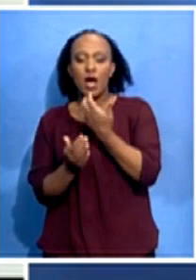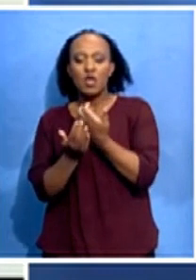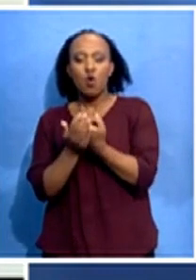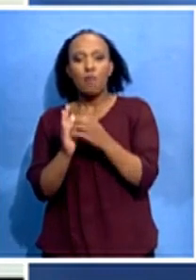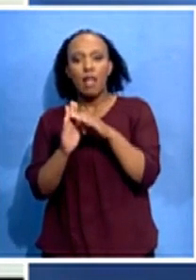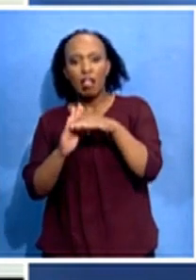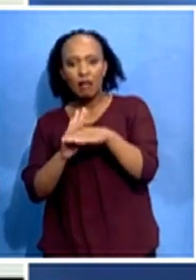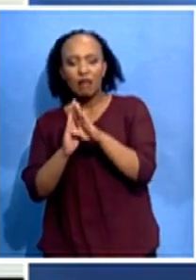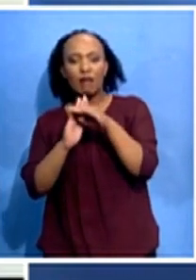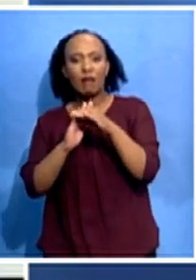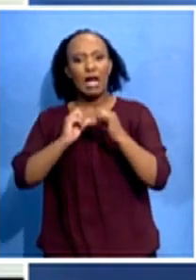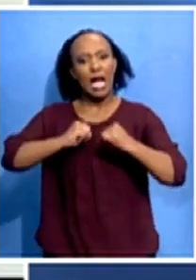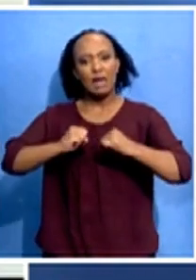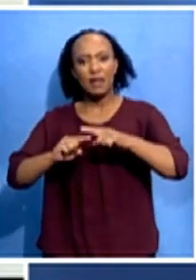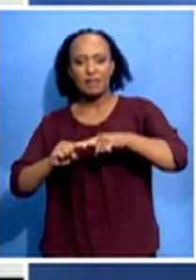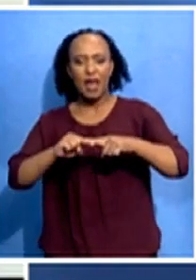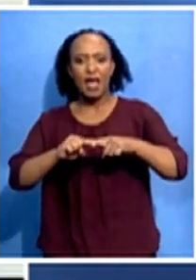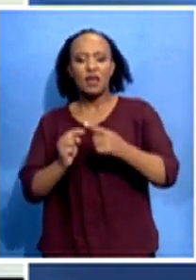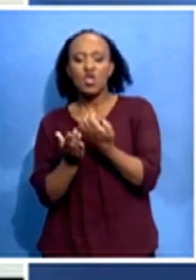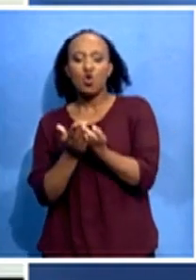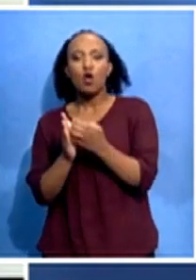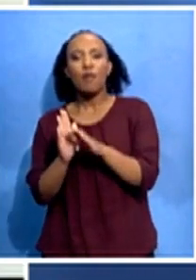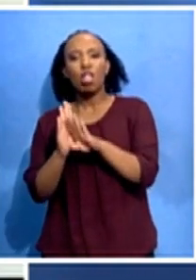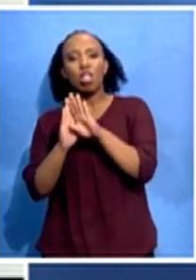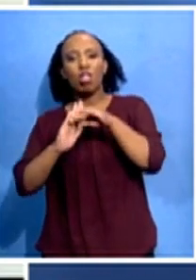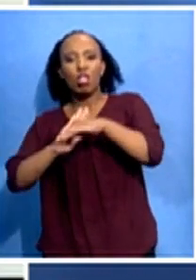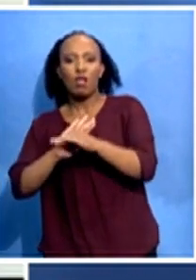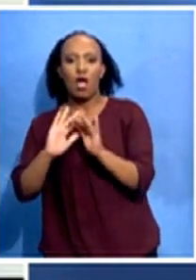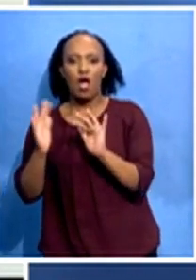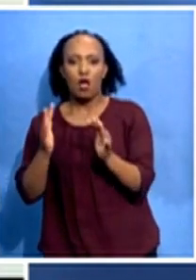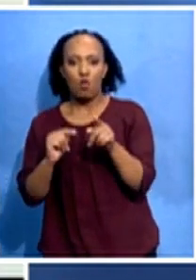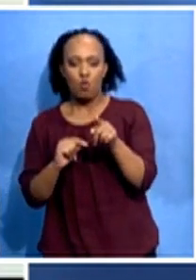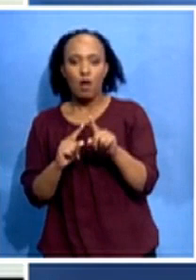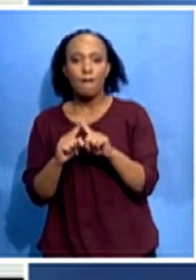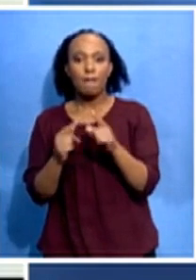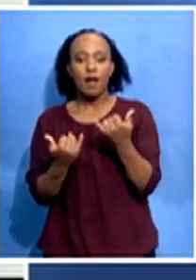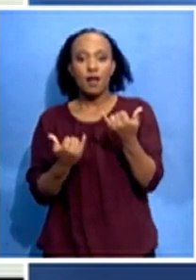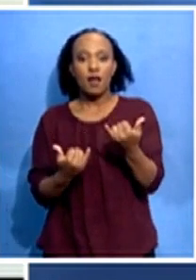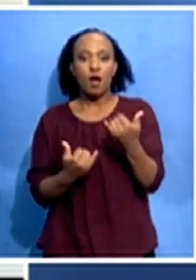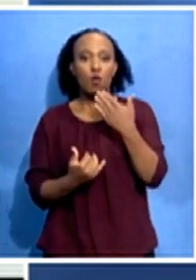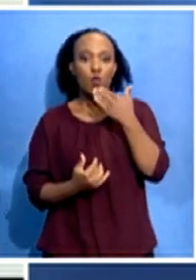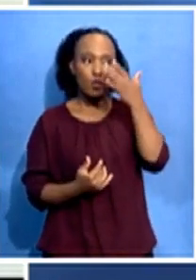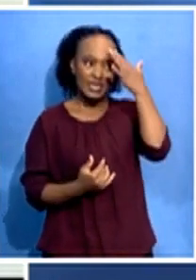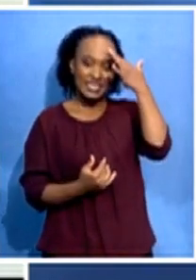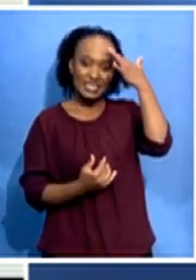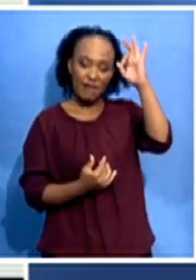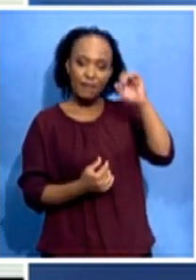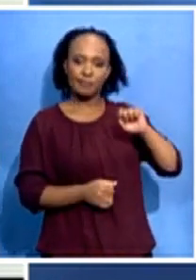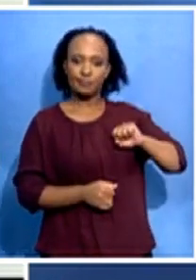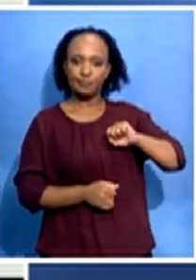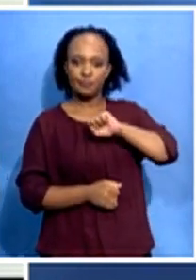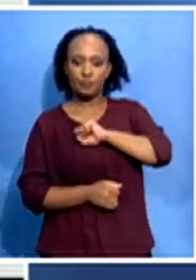of inflation-related agreements. And the bloating of the civil servants is not a consequence of a 3-year deal. It's a consequence of